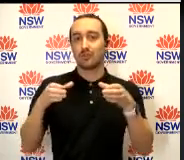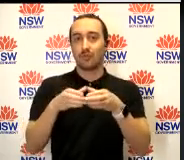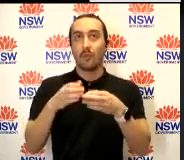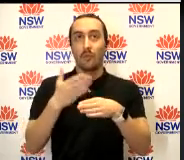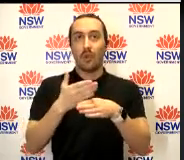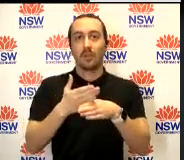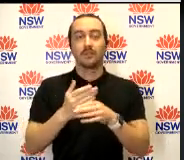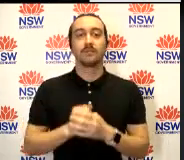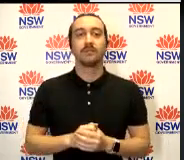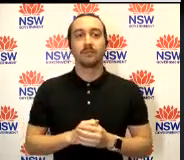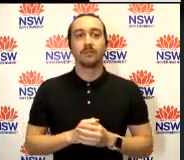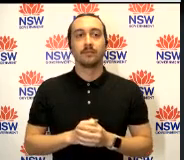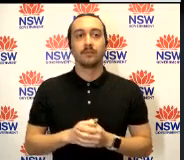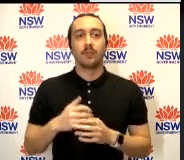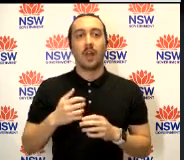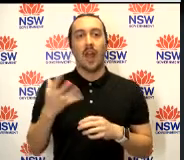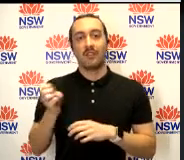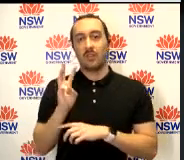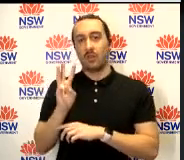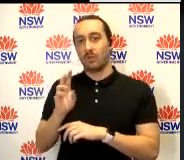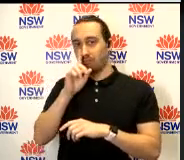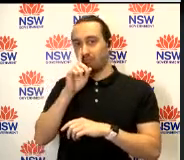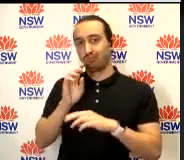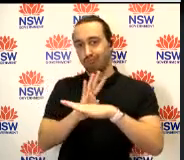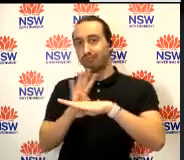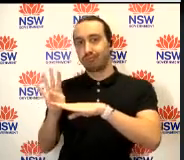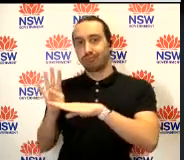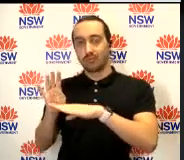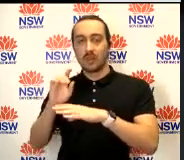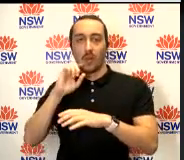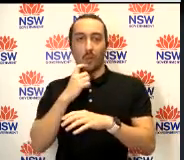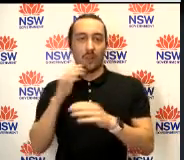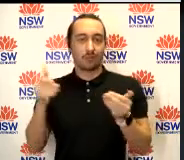inspector colleagues, who I'll introduce to you shortly.